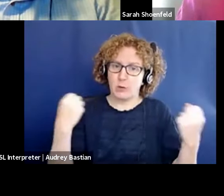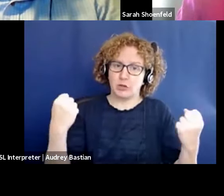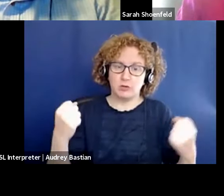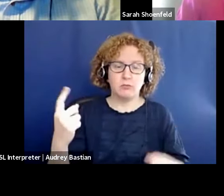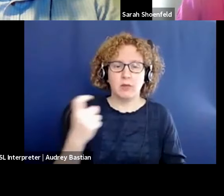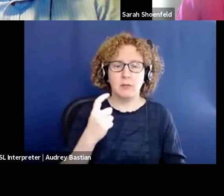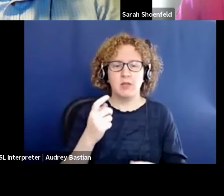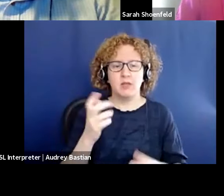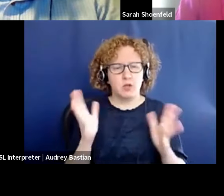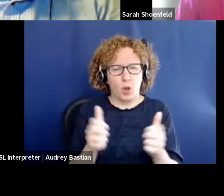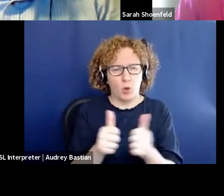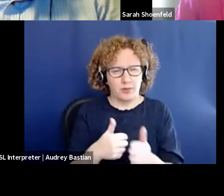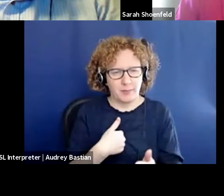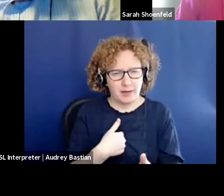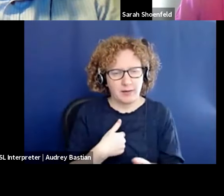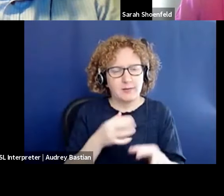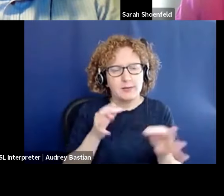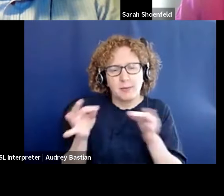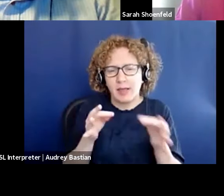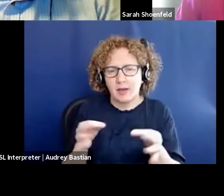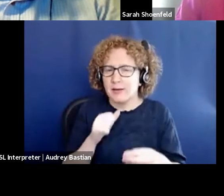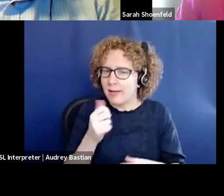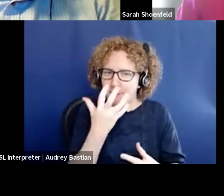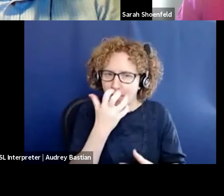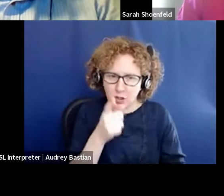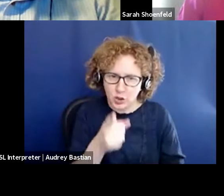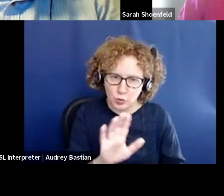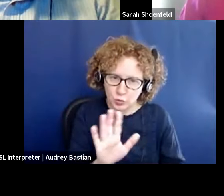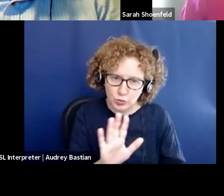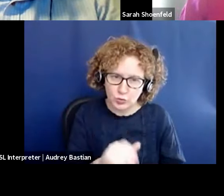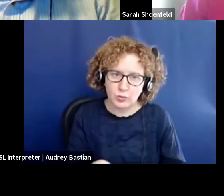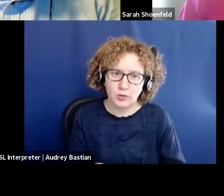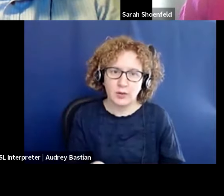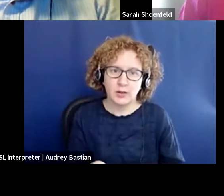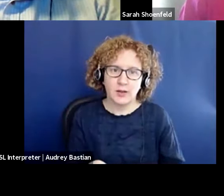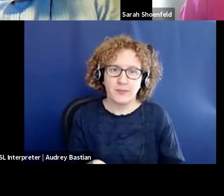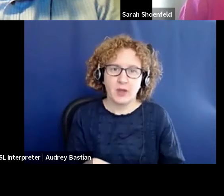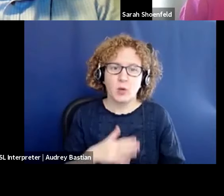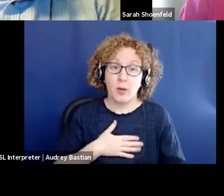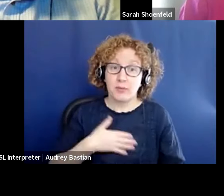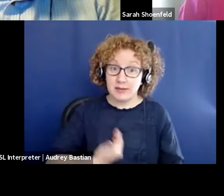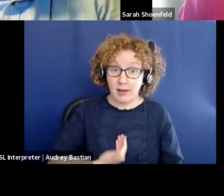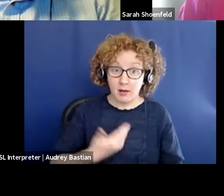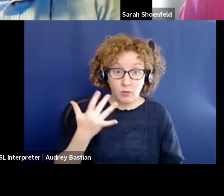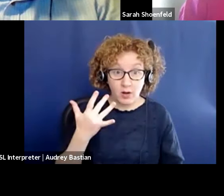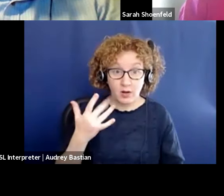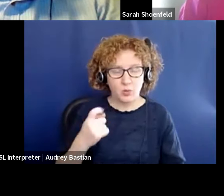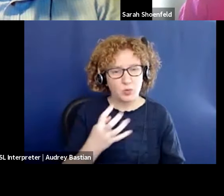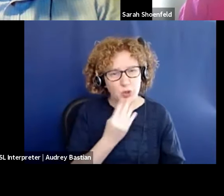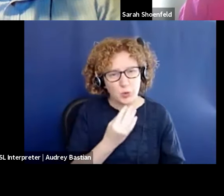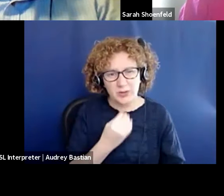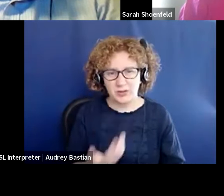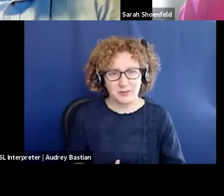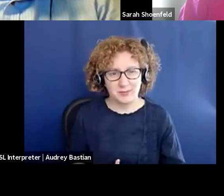me. And explained to me, he says, we're not mad at you, but we're upset because we're Jewish and we